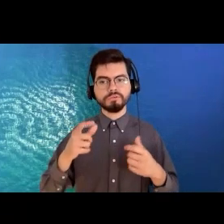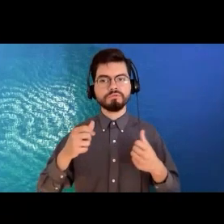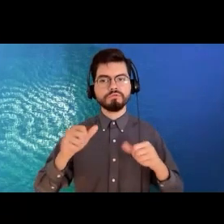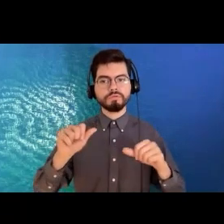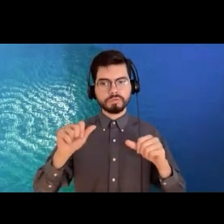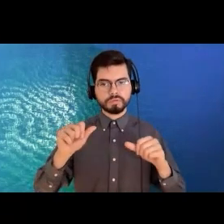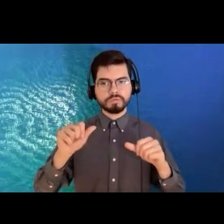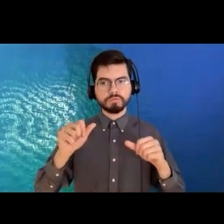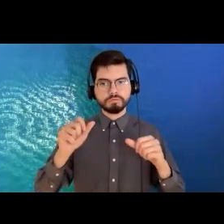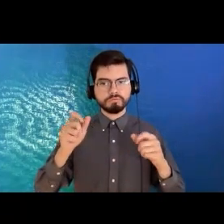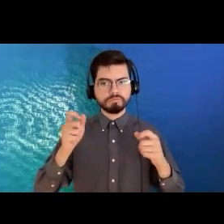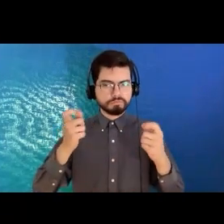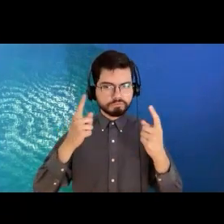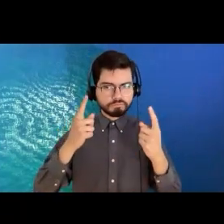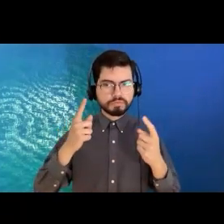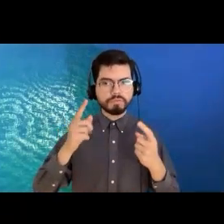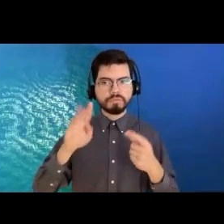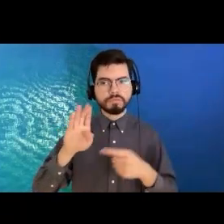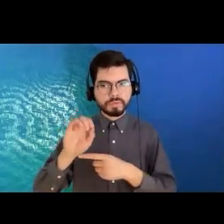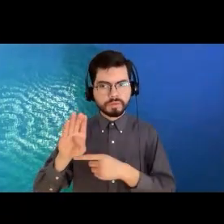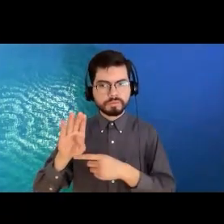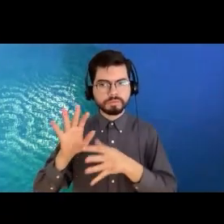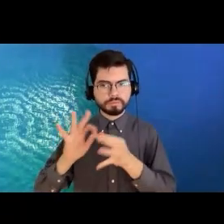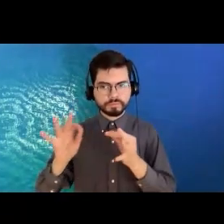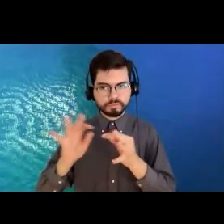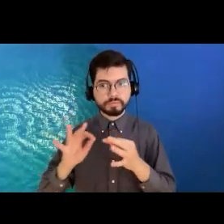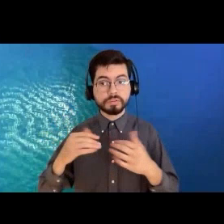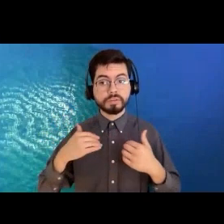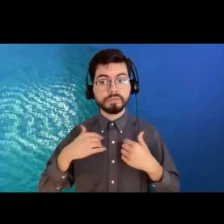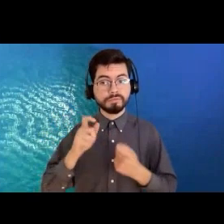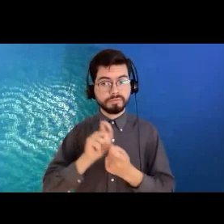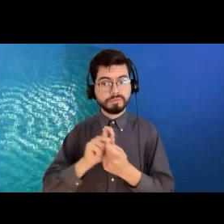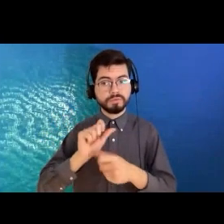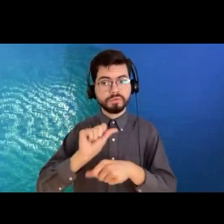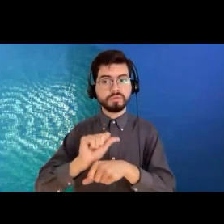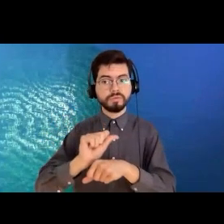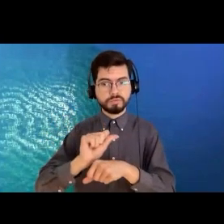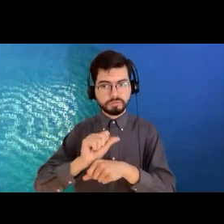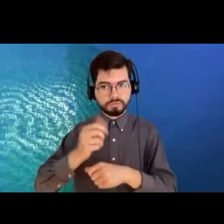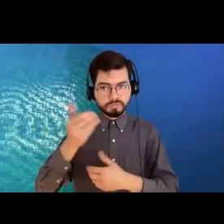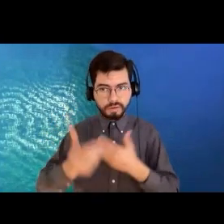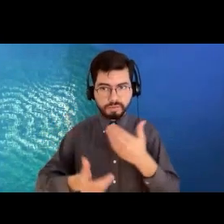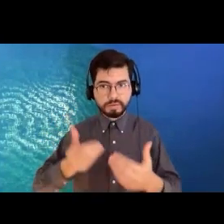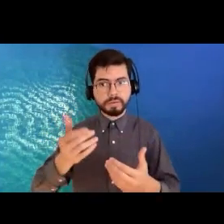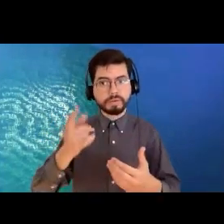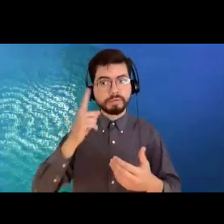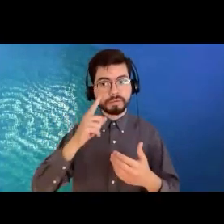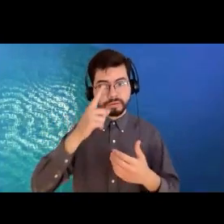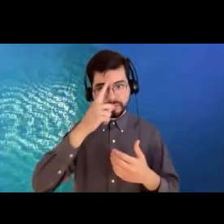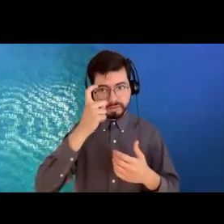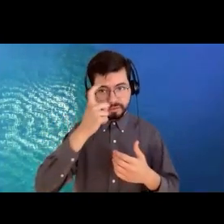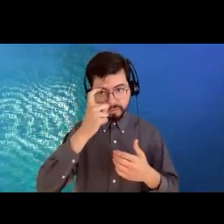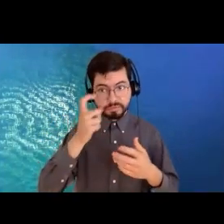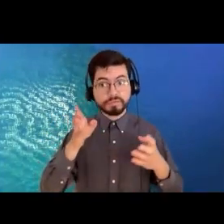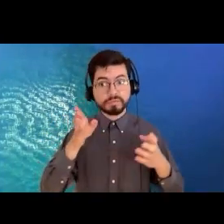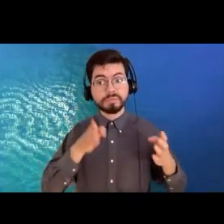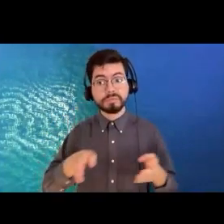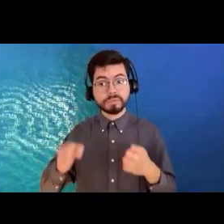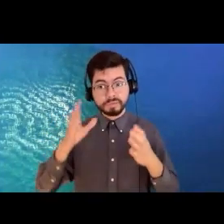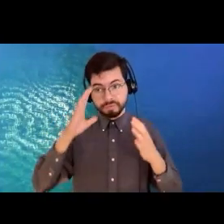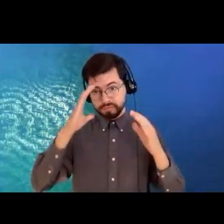As Bob mentioned, there is specific work that's ongoing to see that open this summer. The plan and expectation is to see that